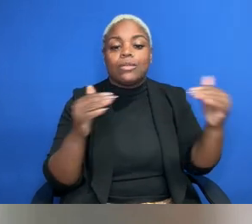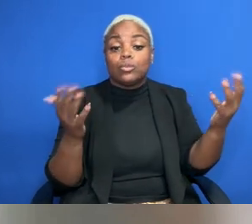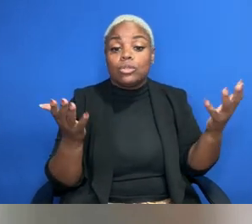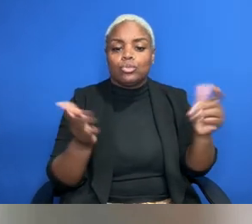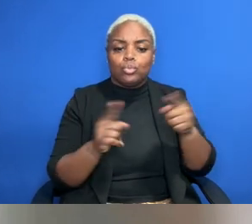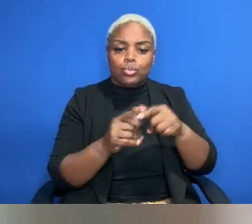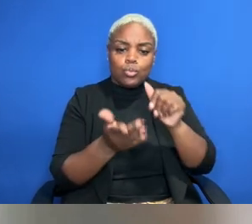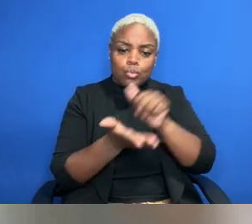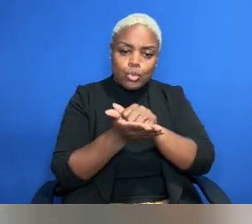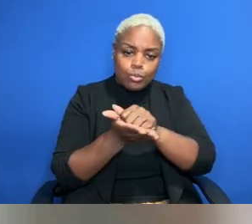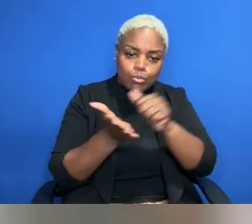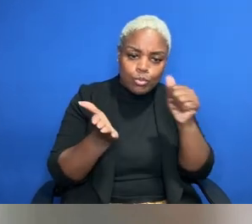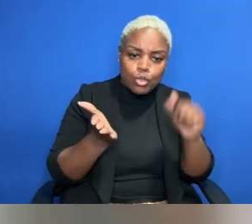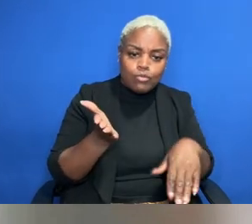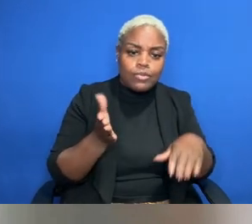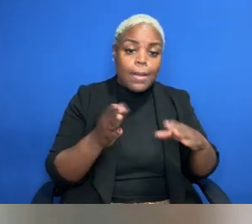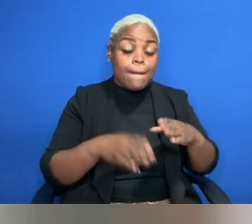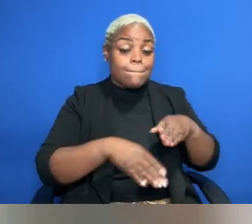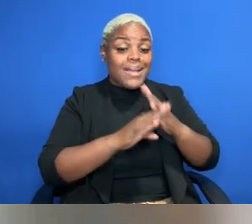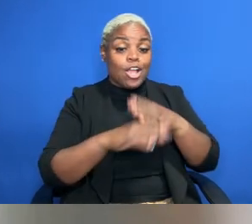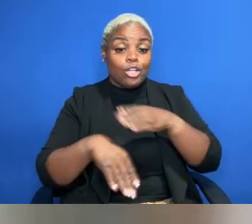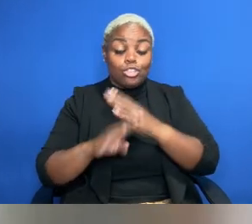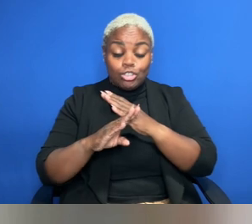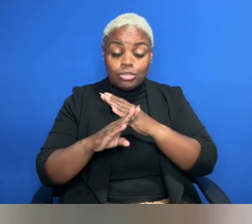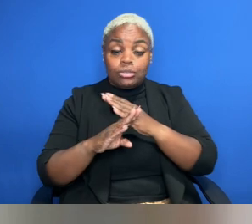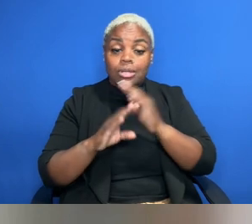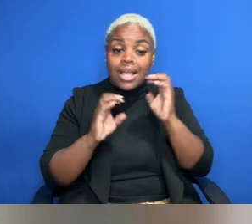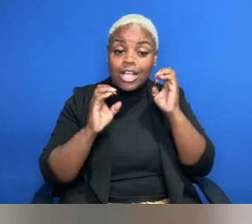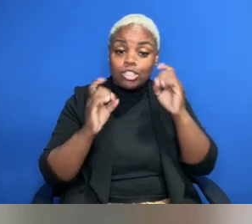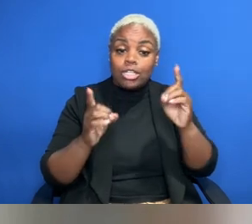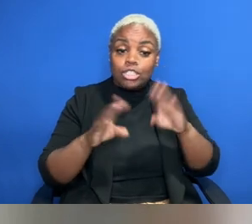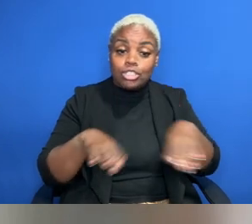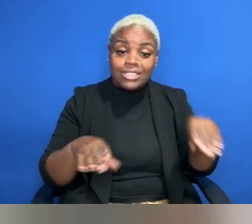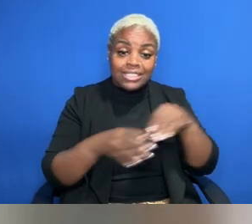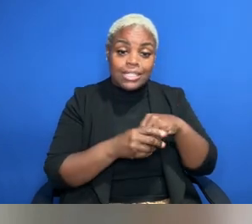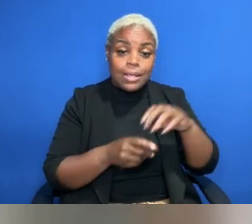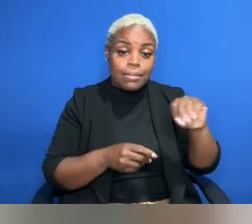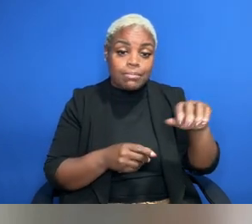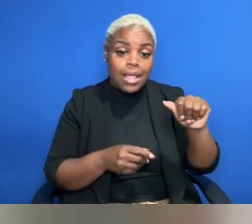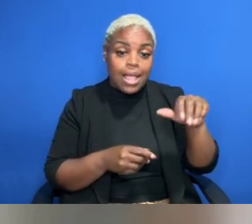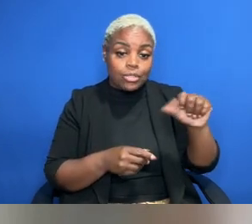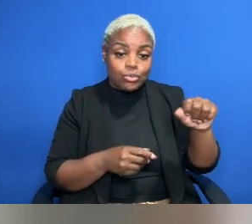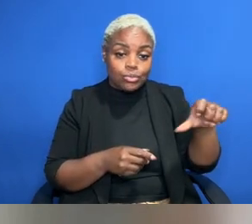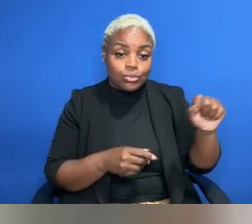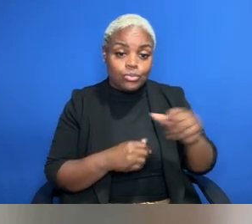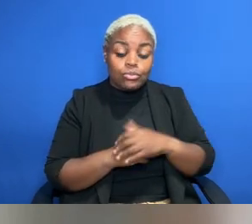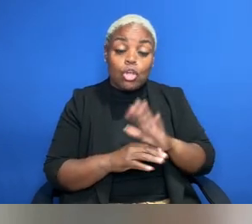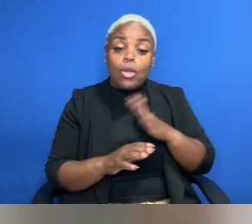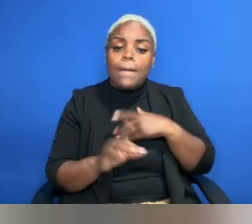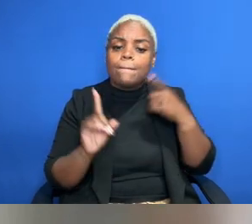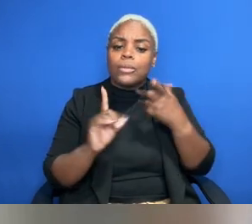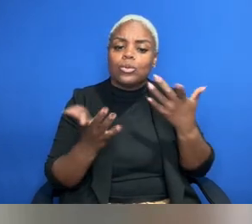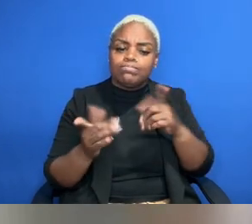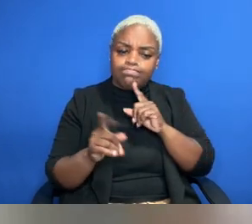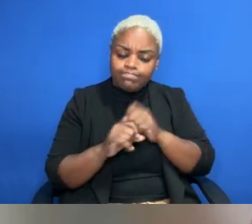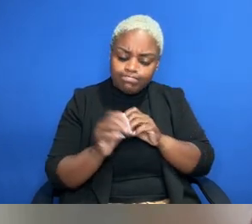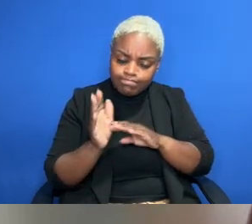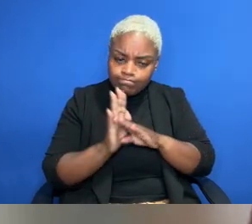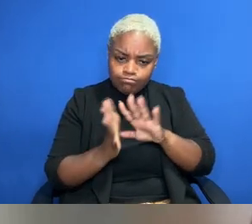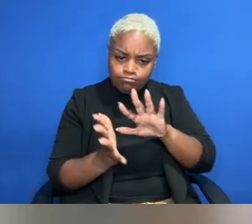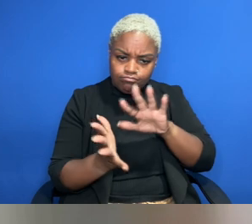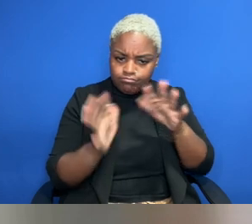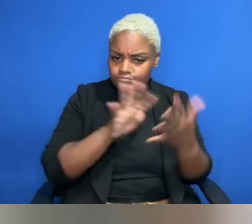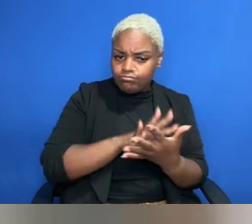individual and the systemic levels, to remove barriers to education for children in Massachusetts.